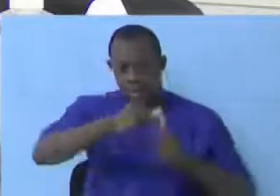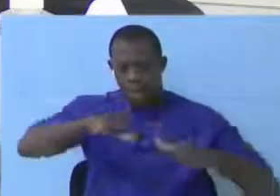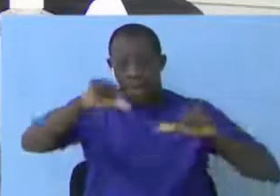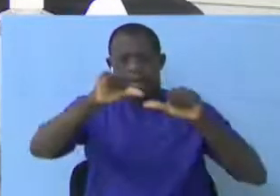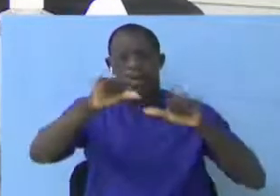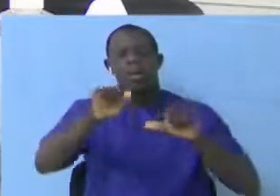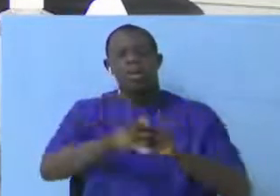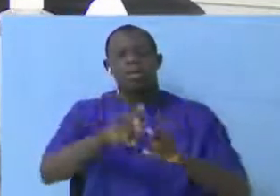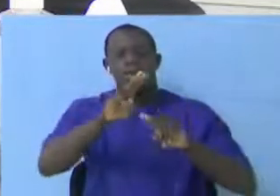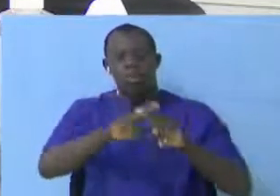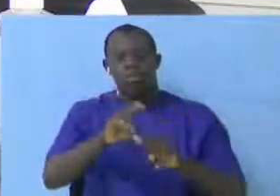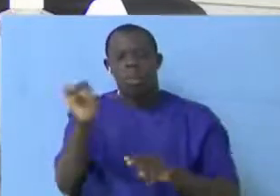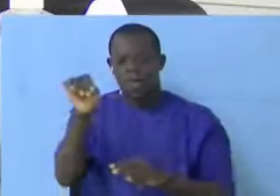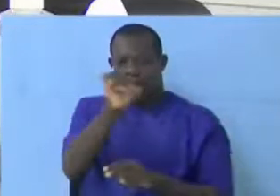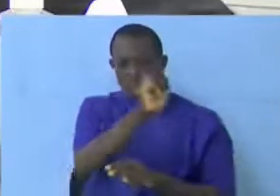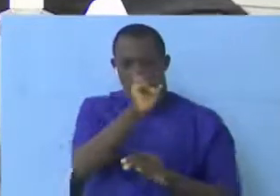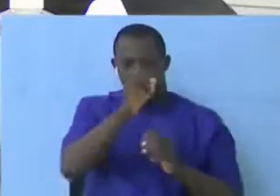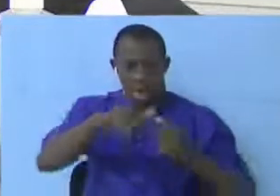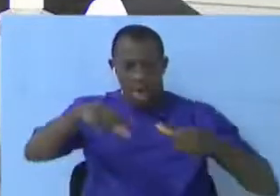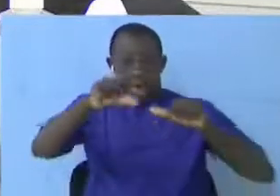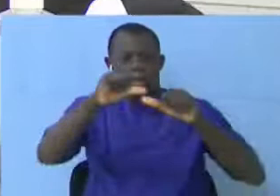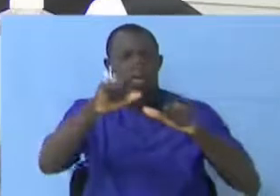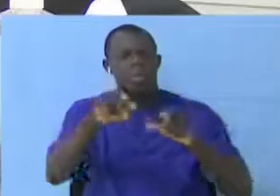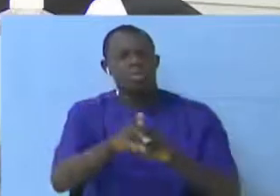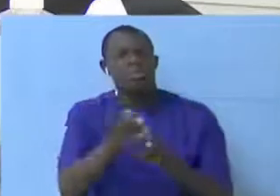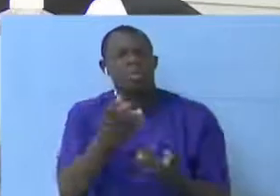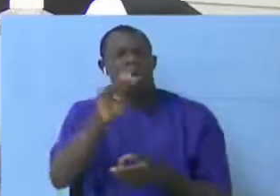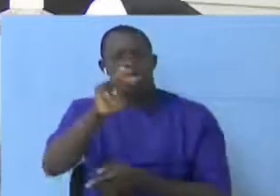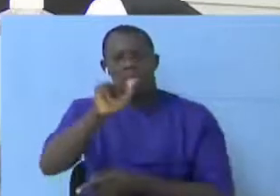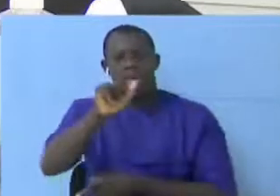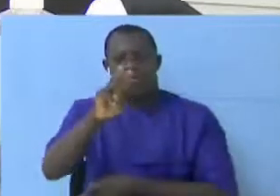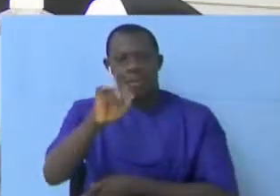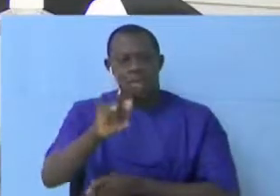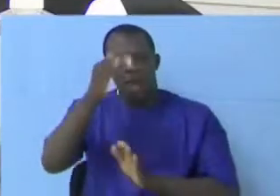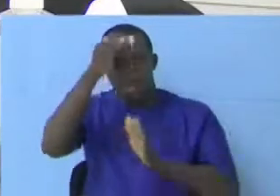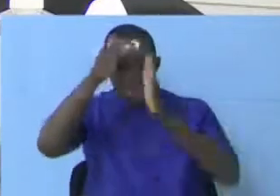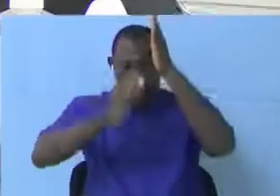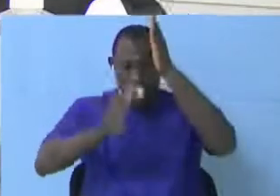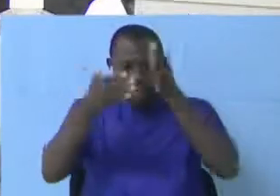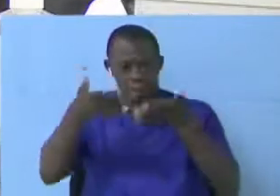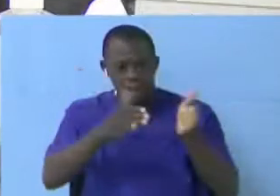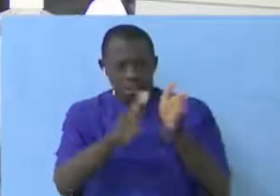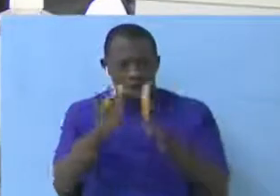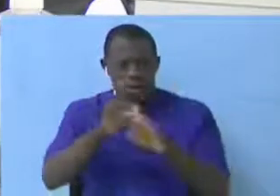I saw them on the east of the at the Navy headquarters.